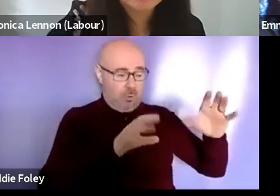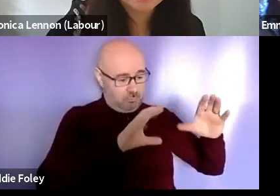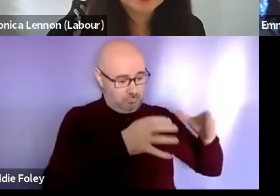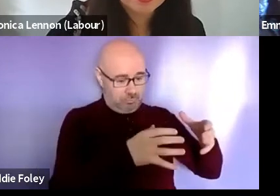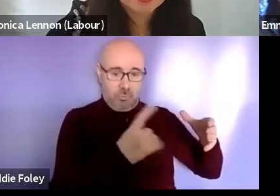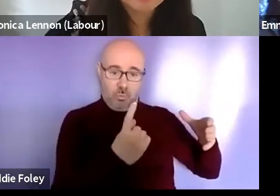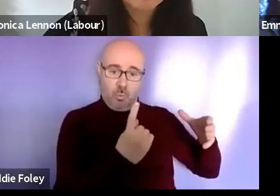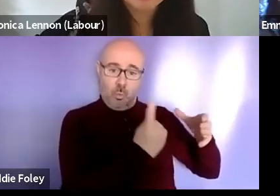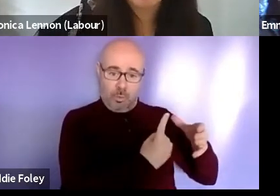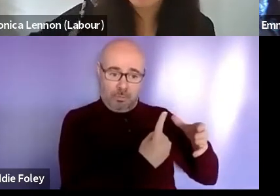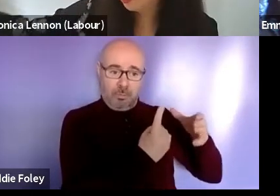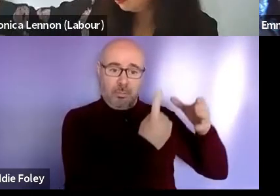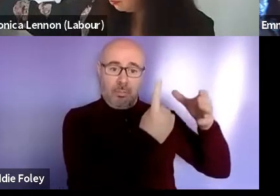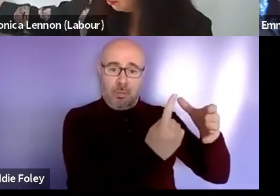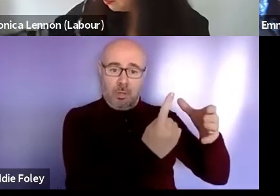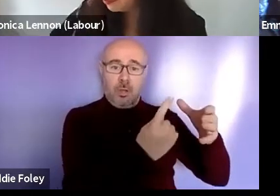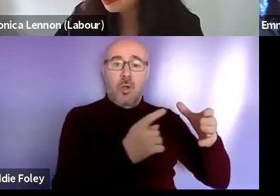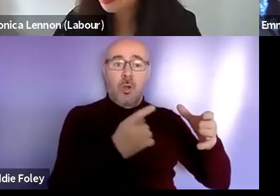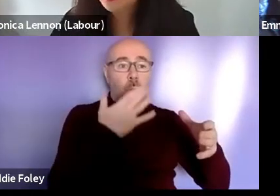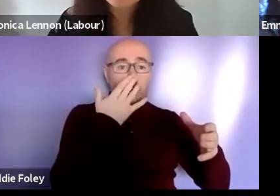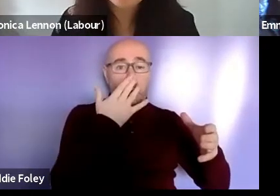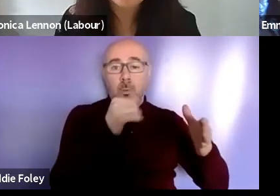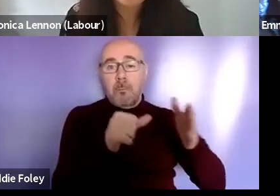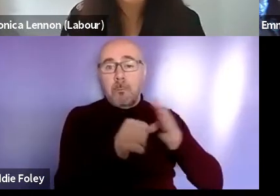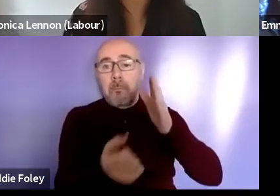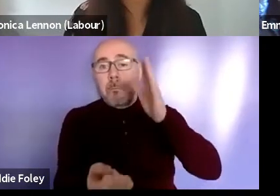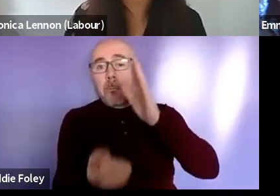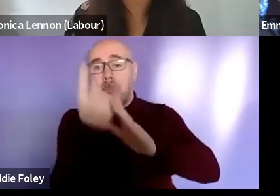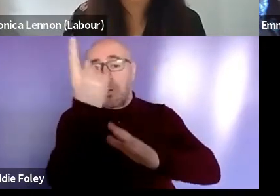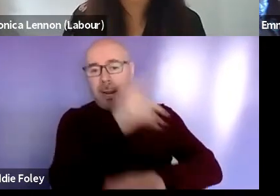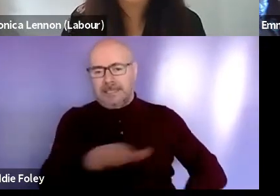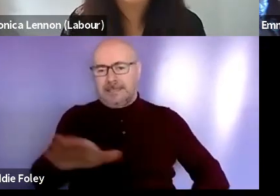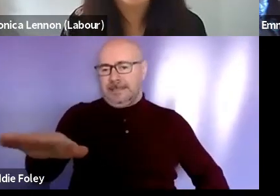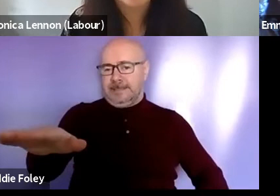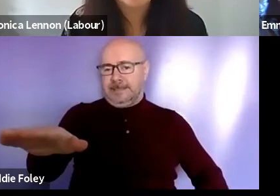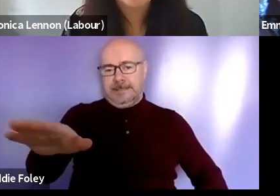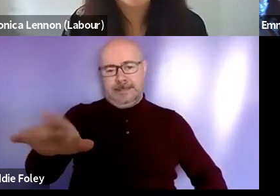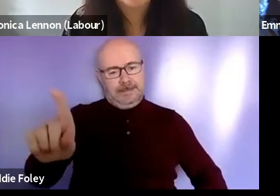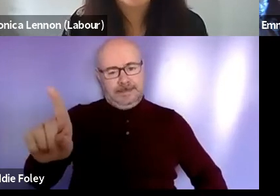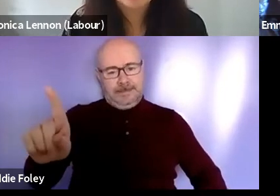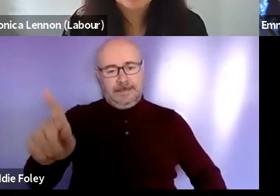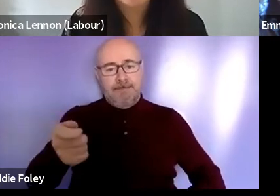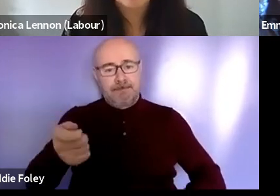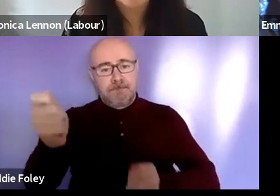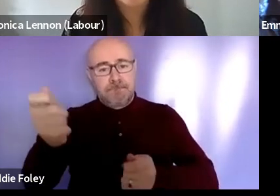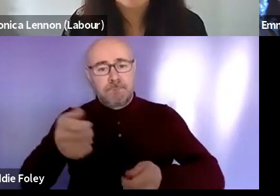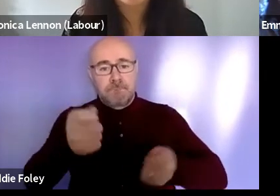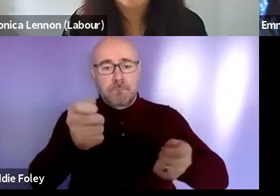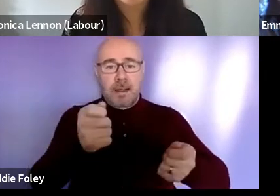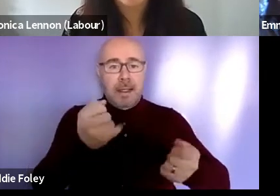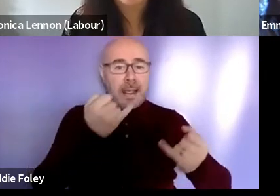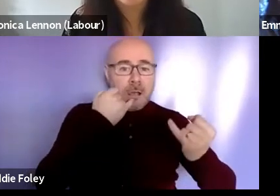these issues at every opportunity we are given. These issues, call out abuse whenever it